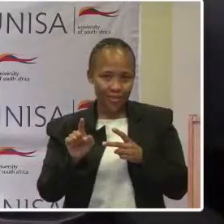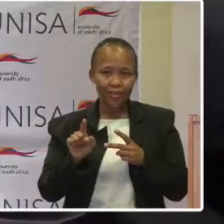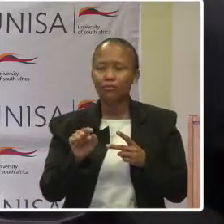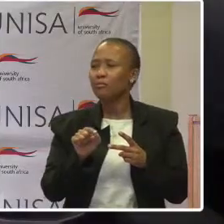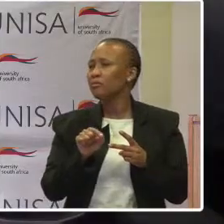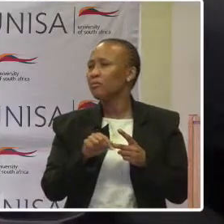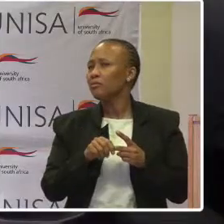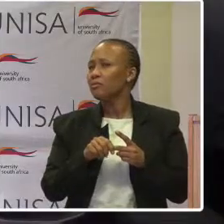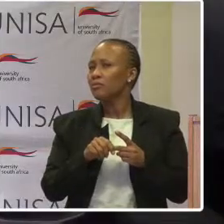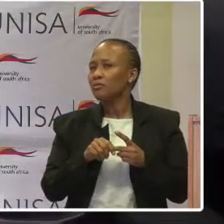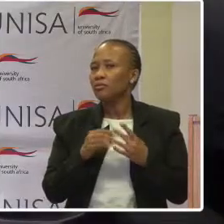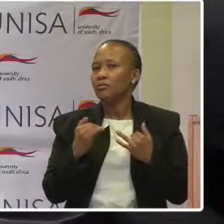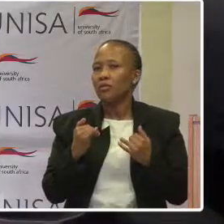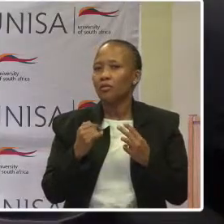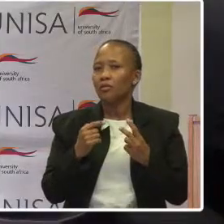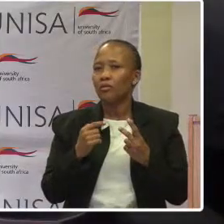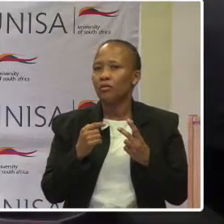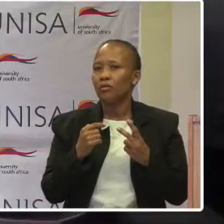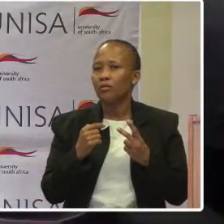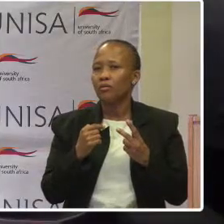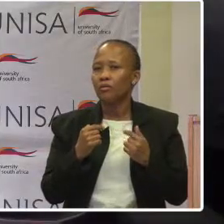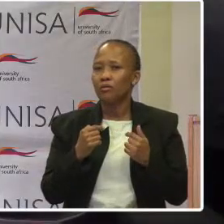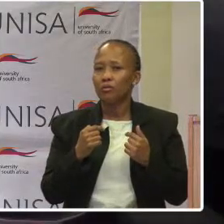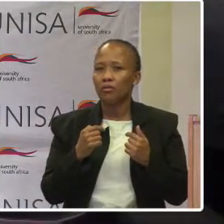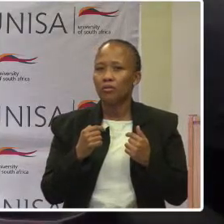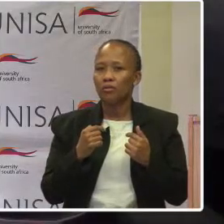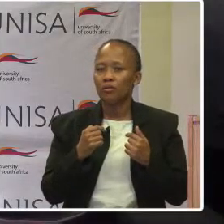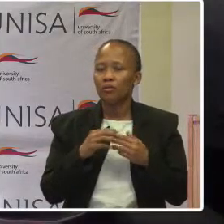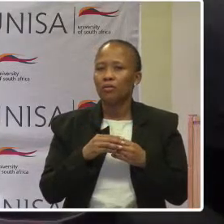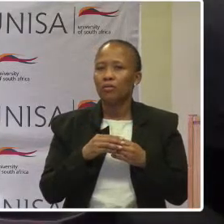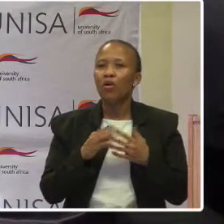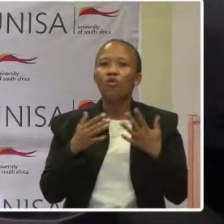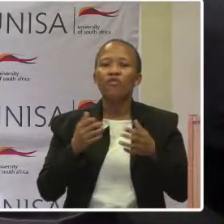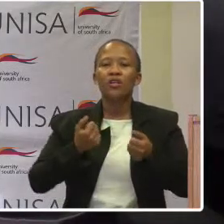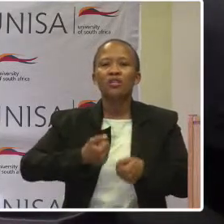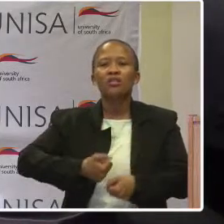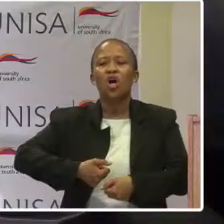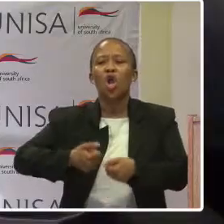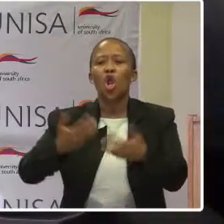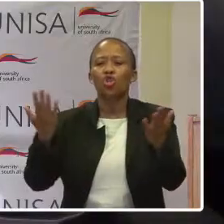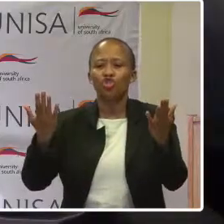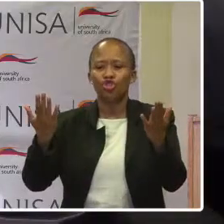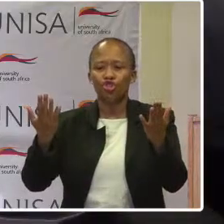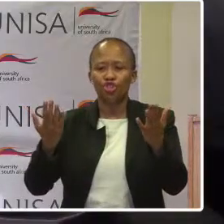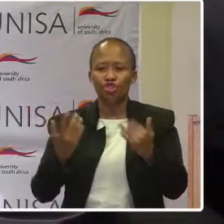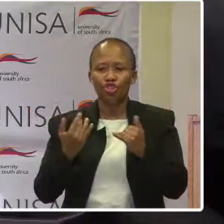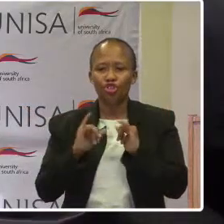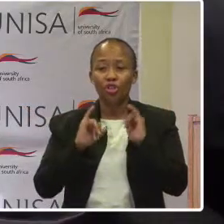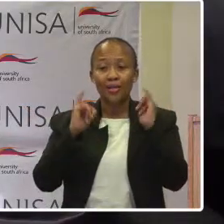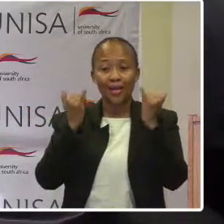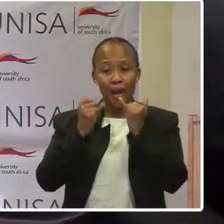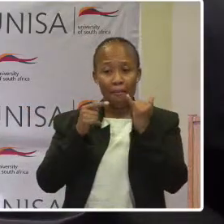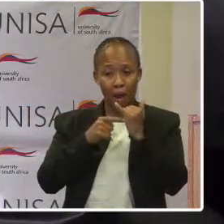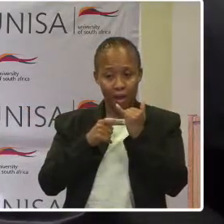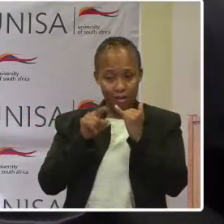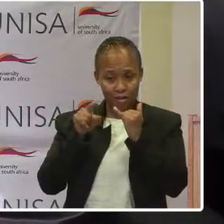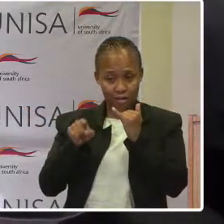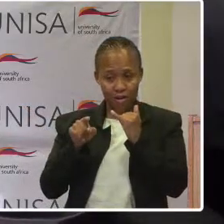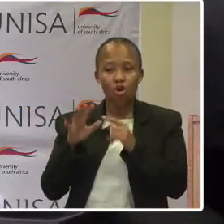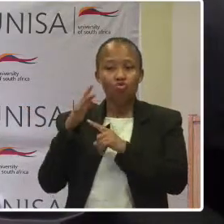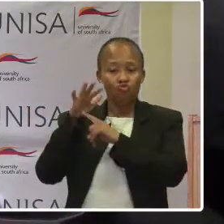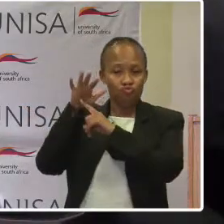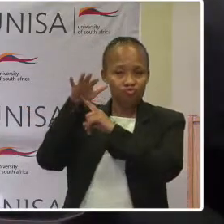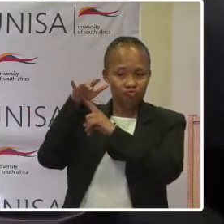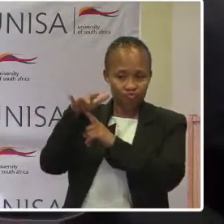was actually have launched one of the largest drone in Africa, which